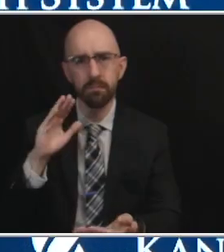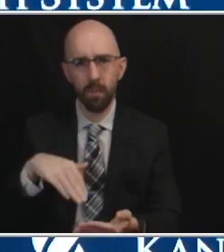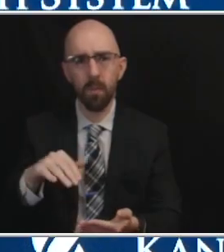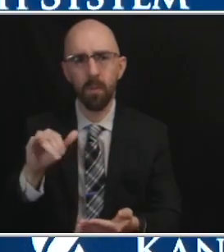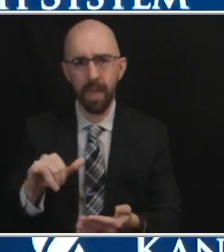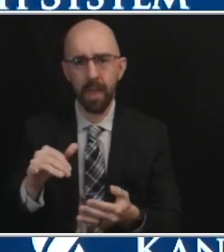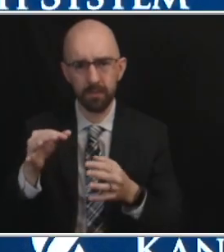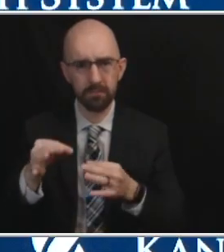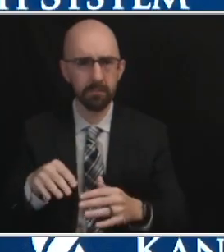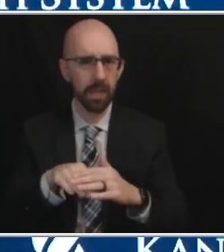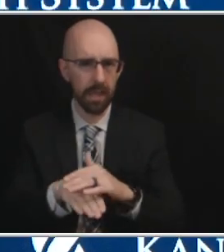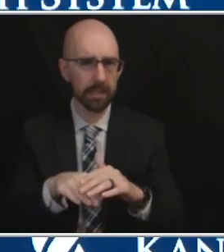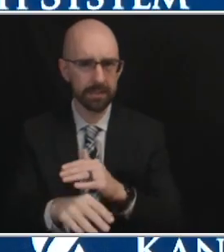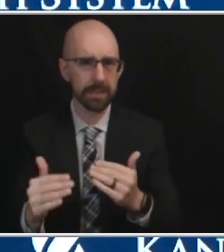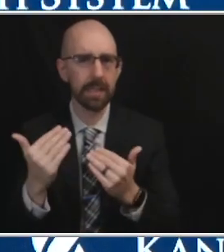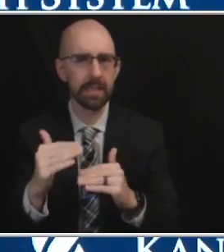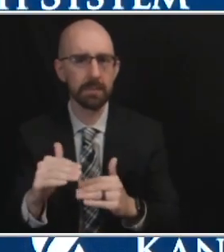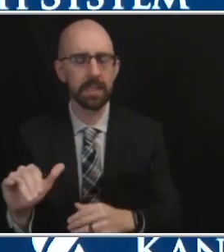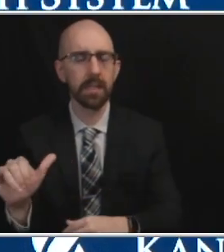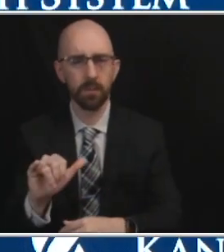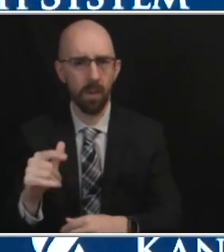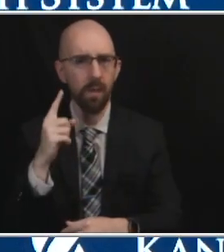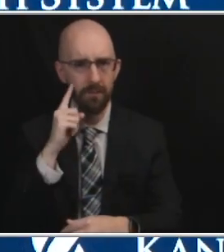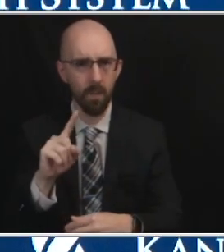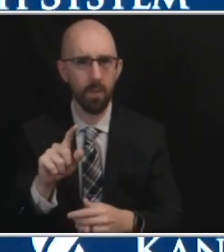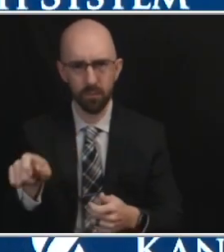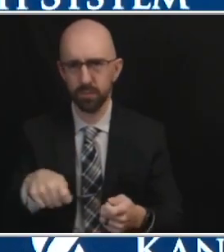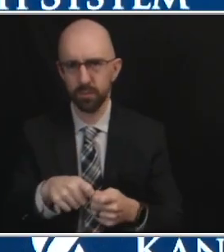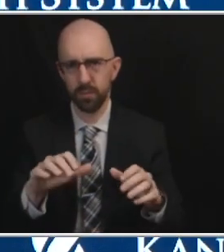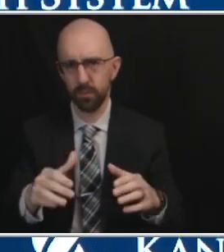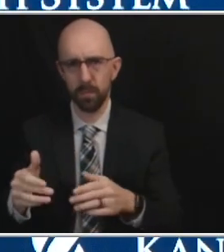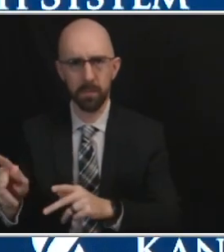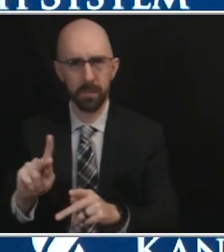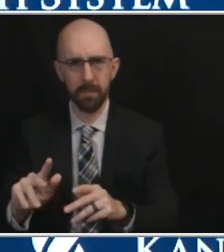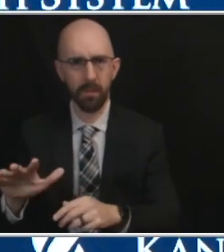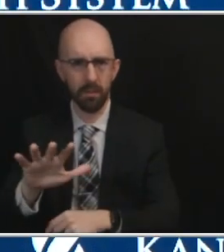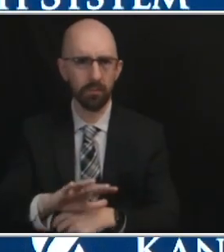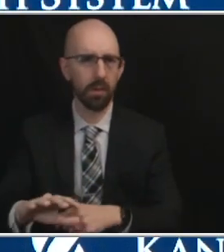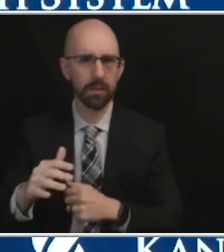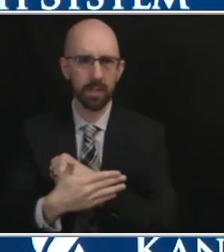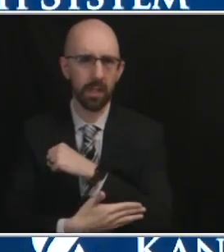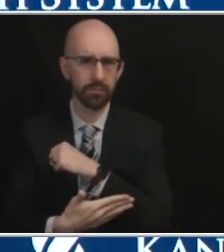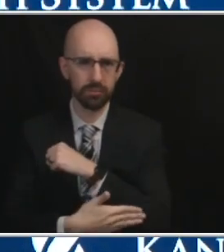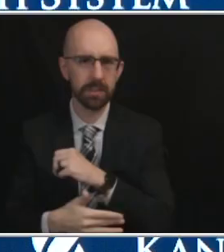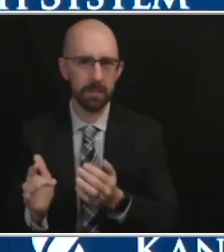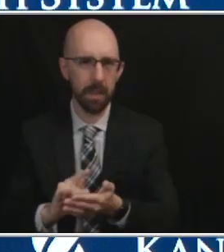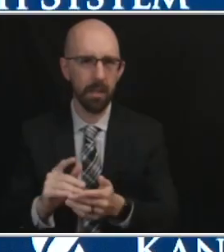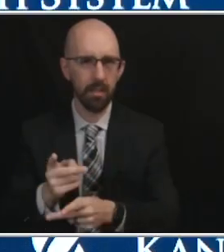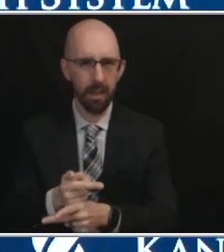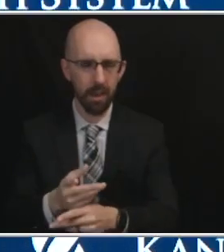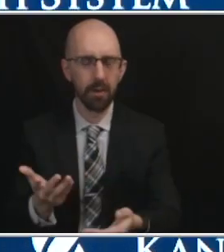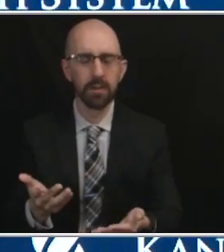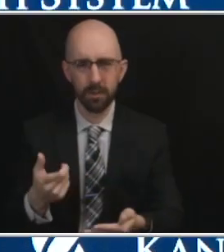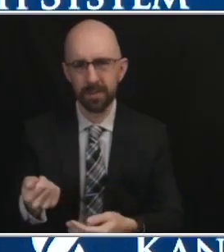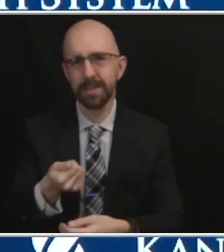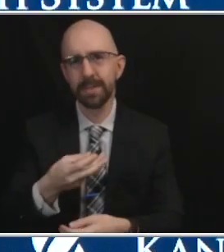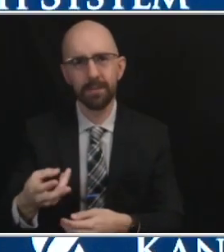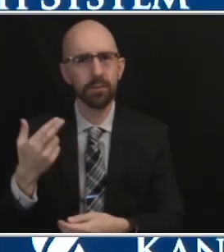access is limited for certain populations around the country as well to medical care. So there are a number of reasons